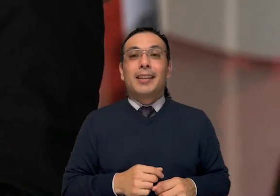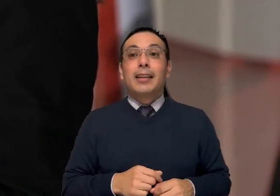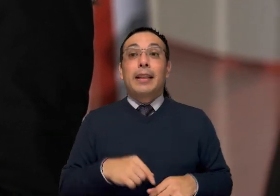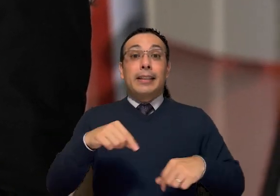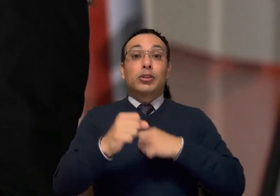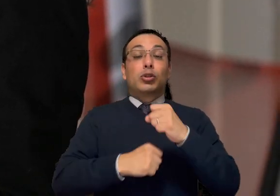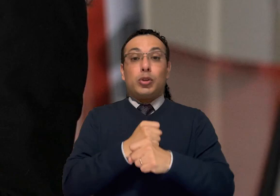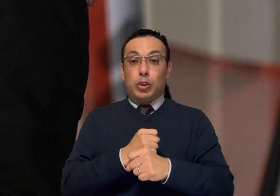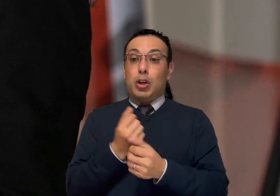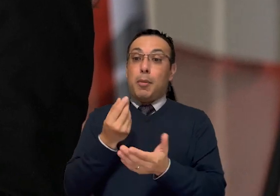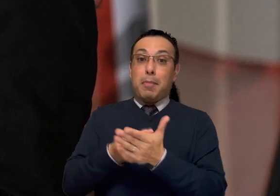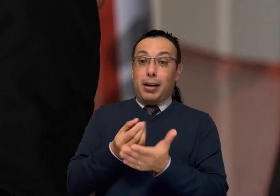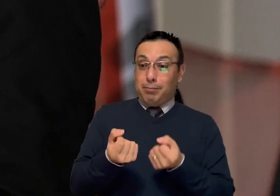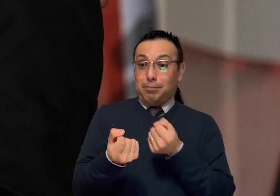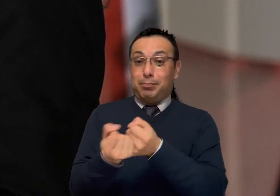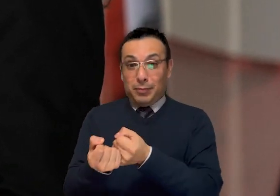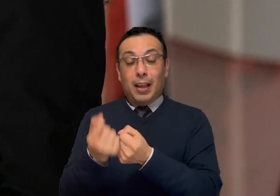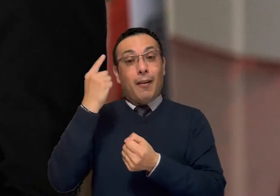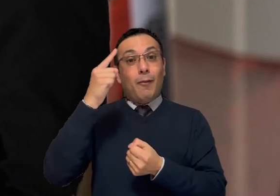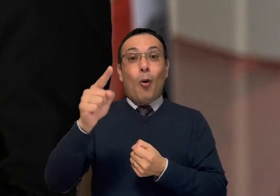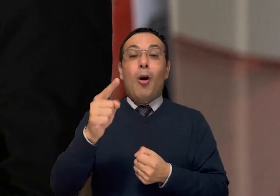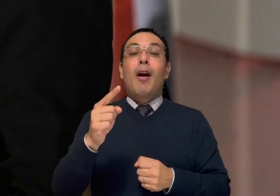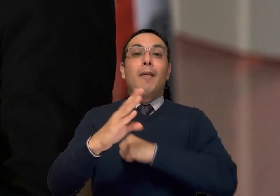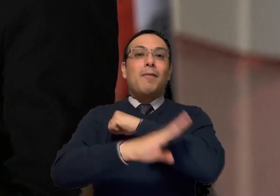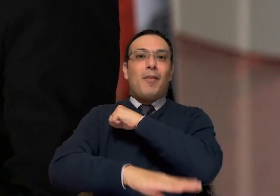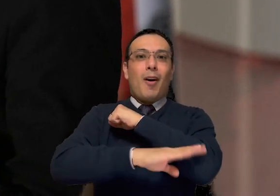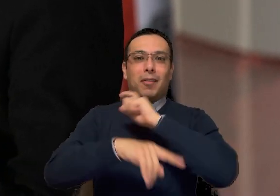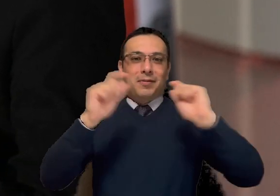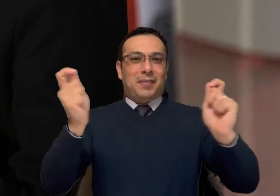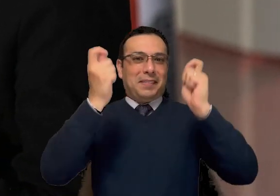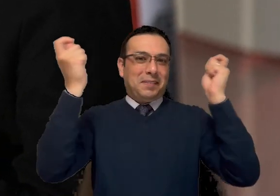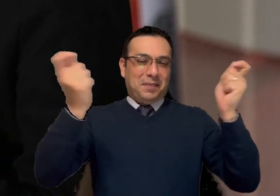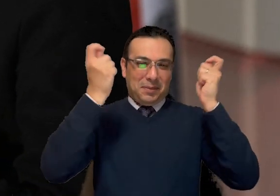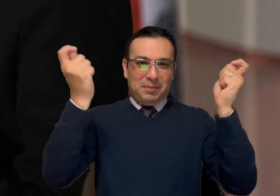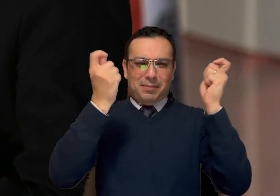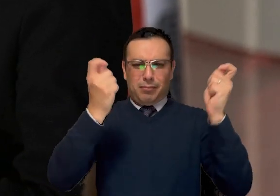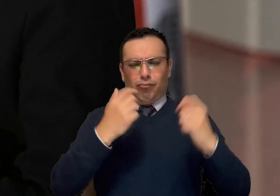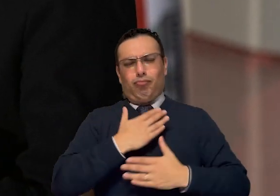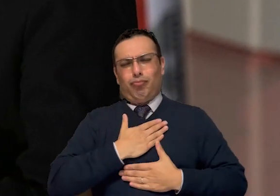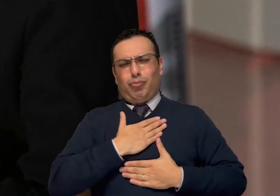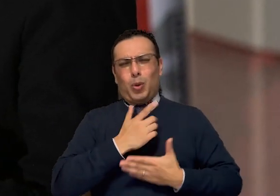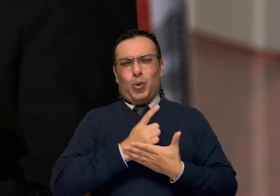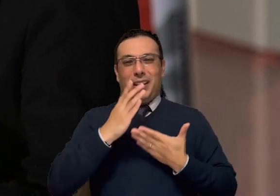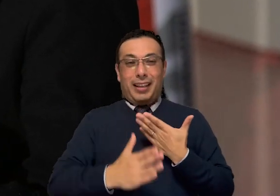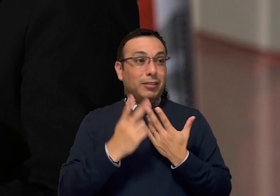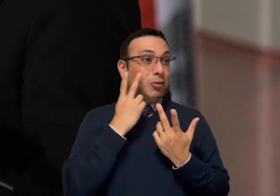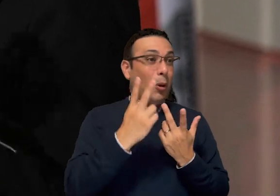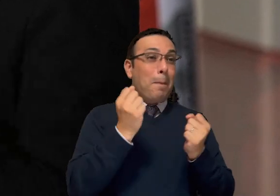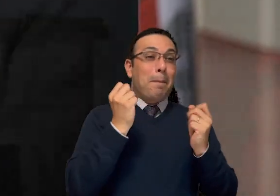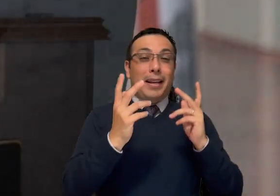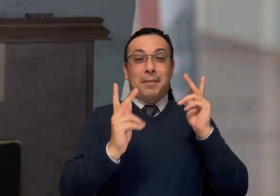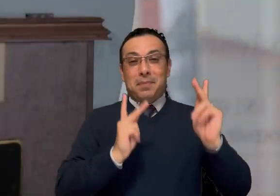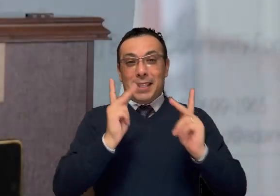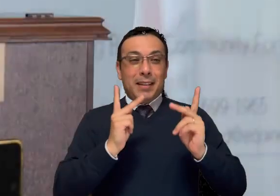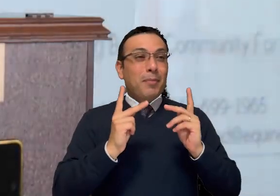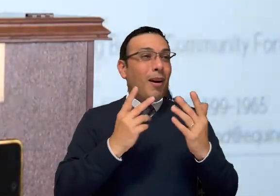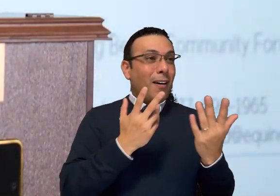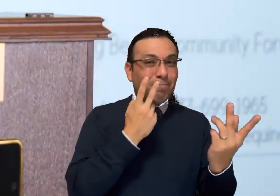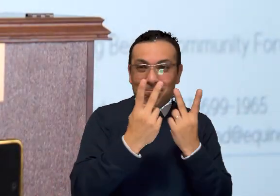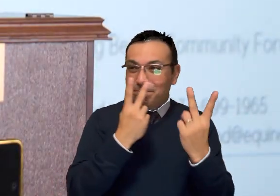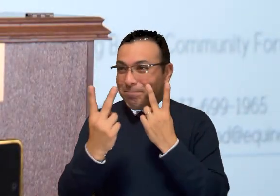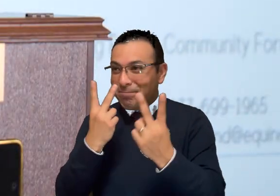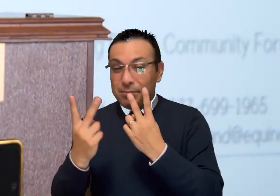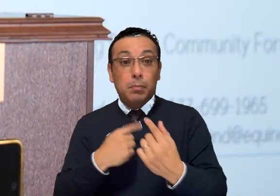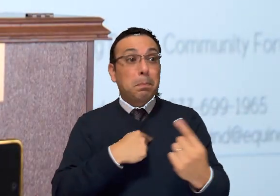Festival. Was a wonderful weekend, saw many faces, and had an opportunity to speak with so many members of the community.